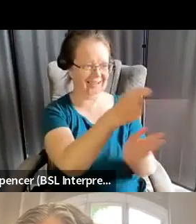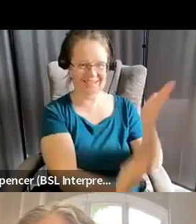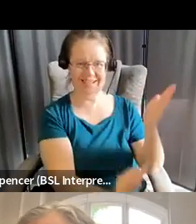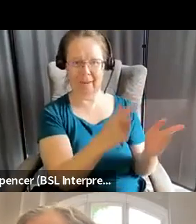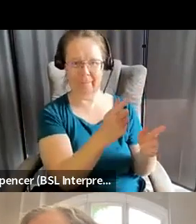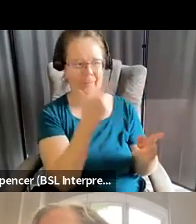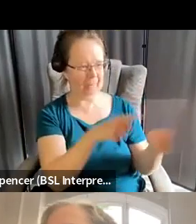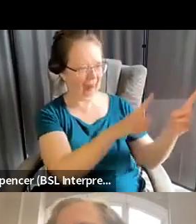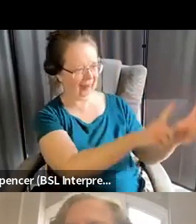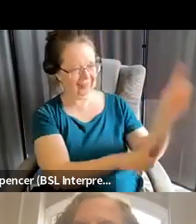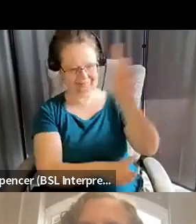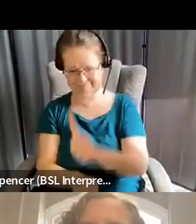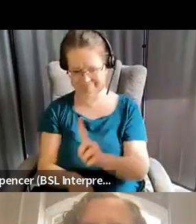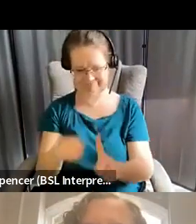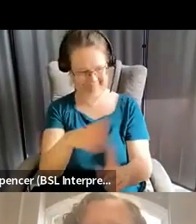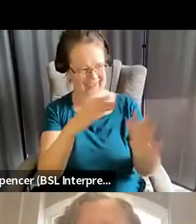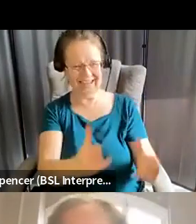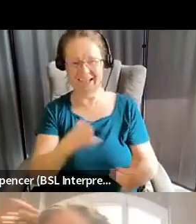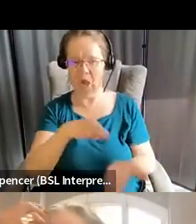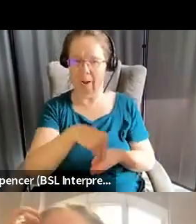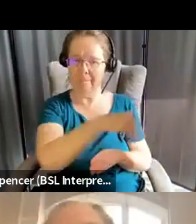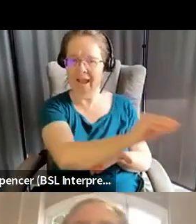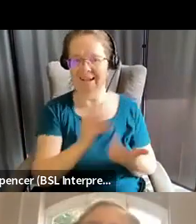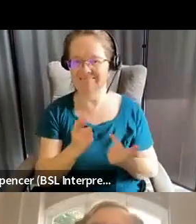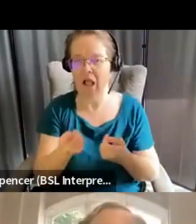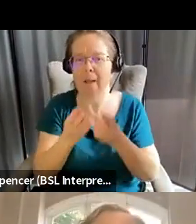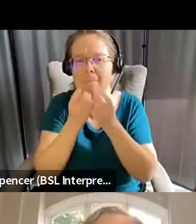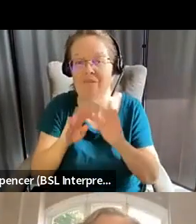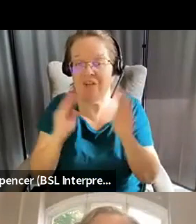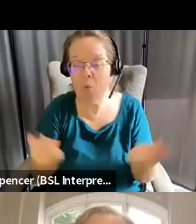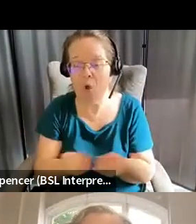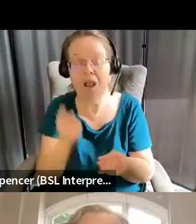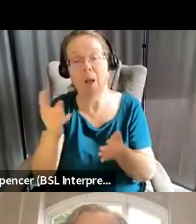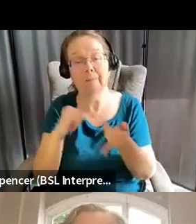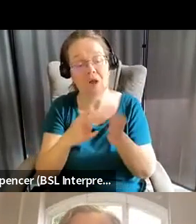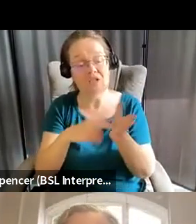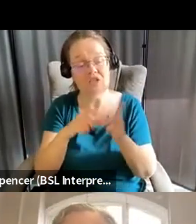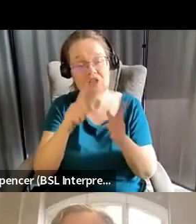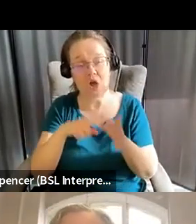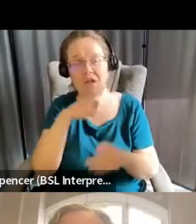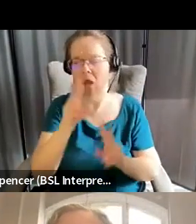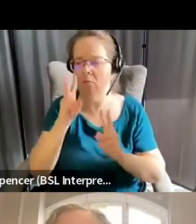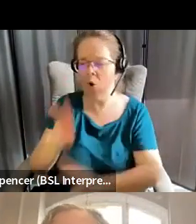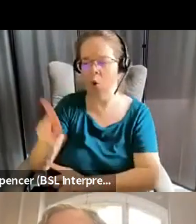do the testing. But if you, like Sandi talked about, if you're looking at your customer feedback and if